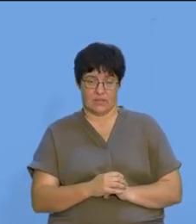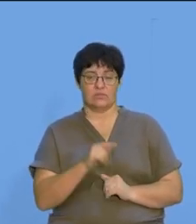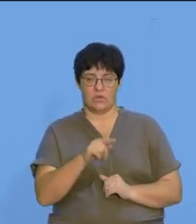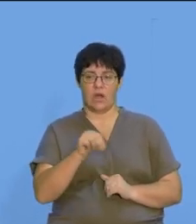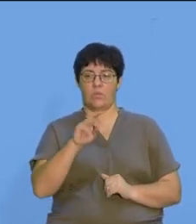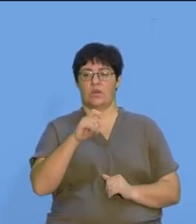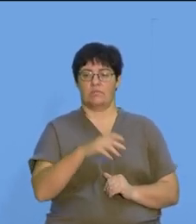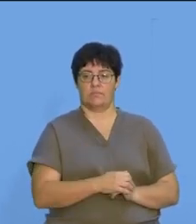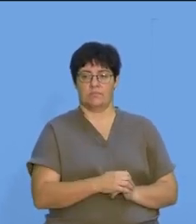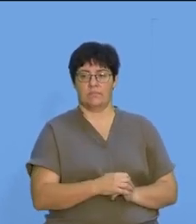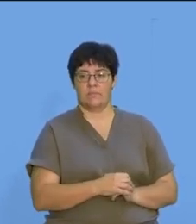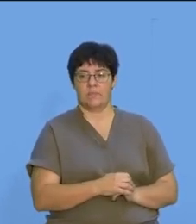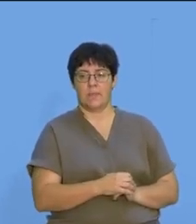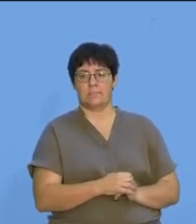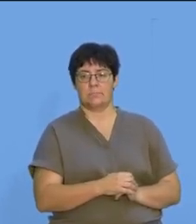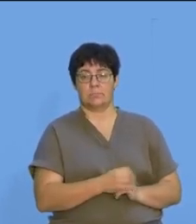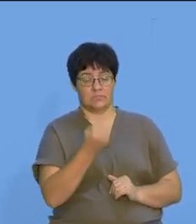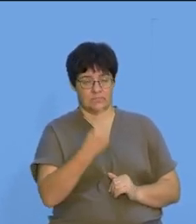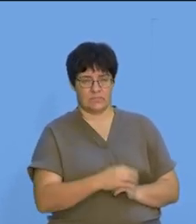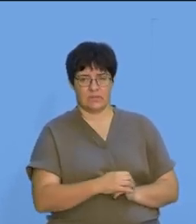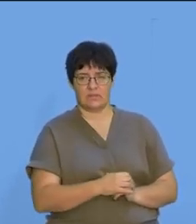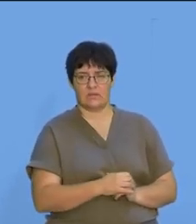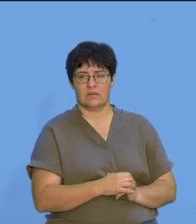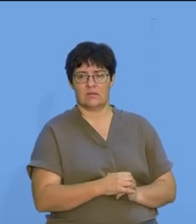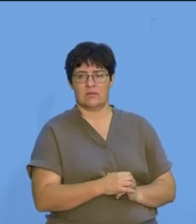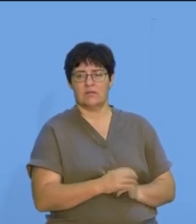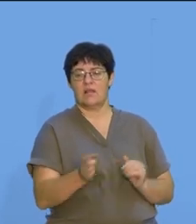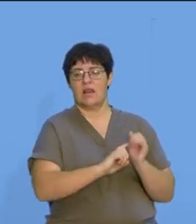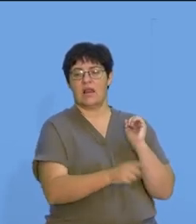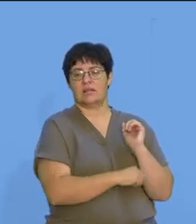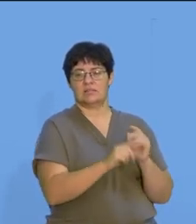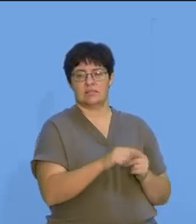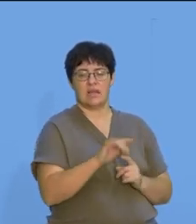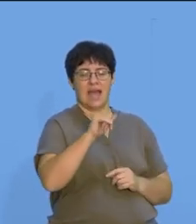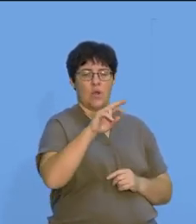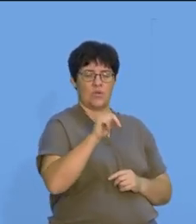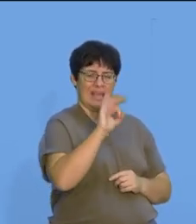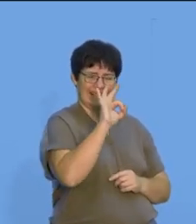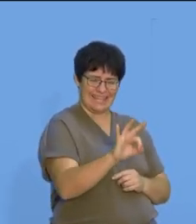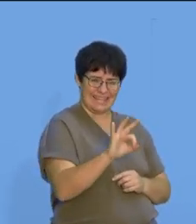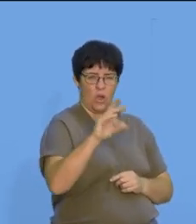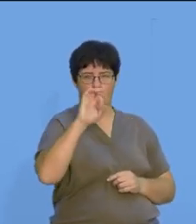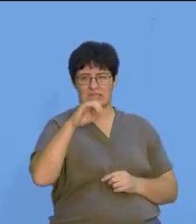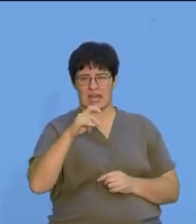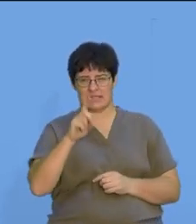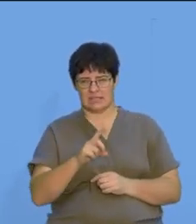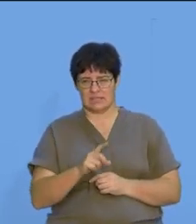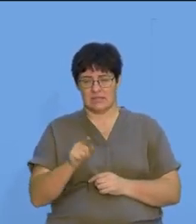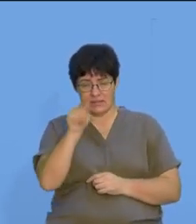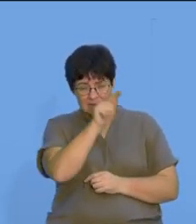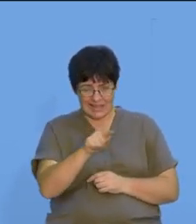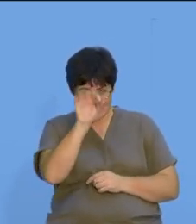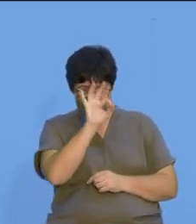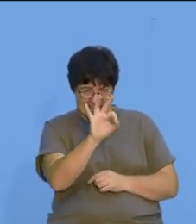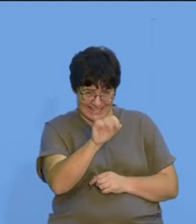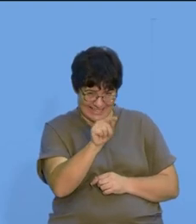CO3, okay? So that's our ammonium carbonate, okay? Hope that makes sense. And then the last 2, iron